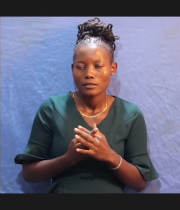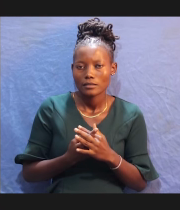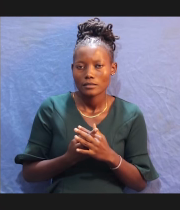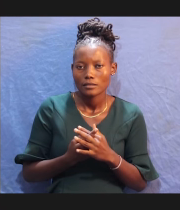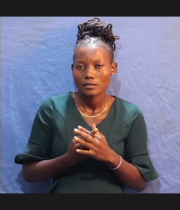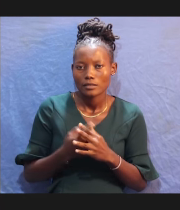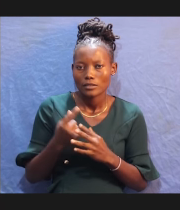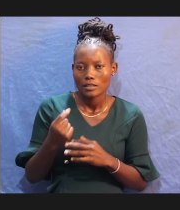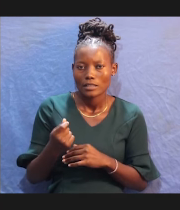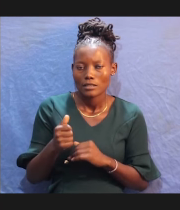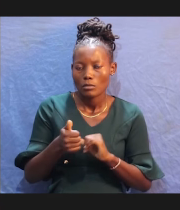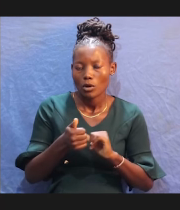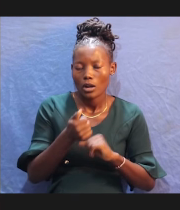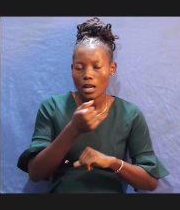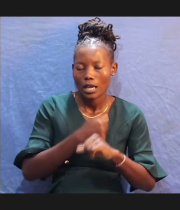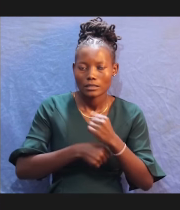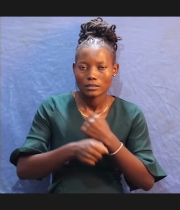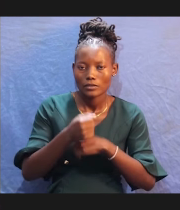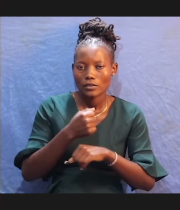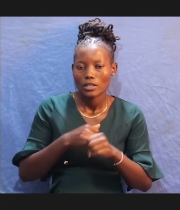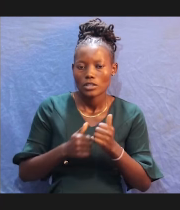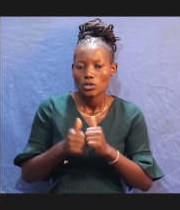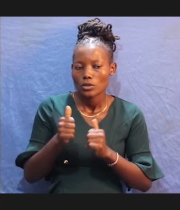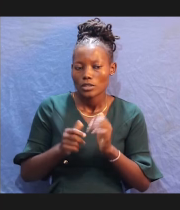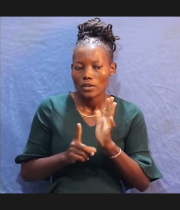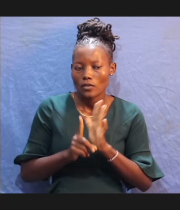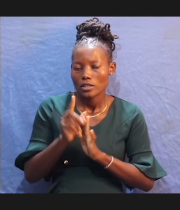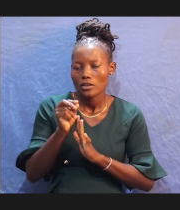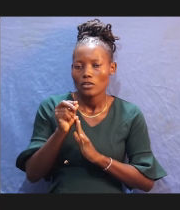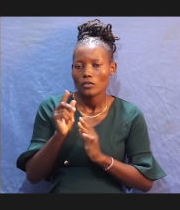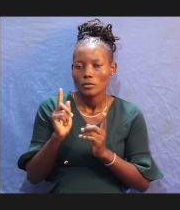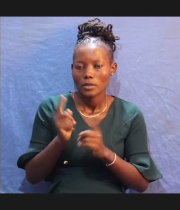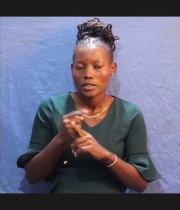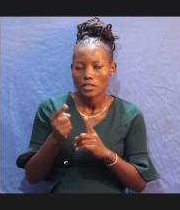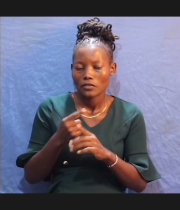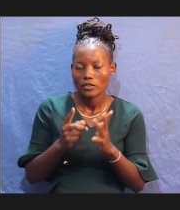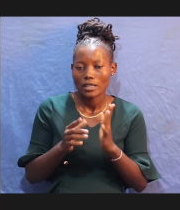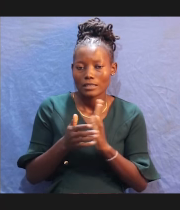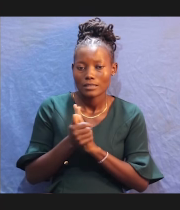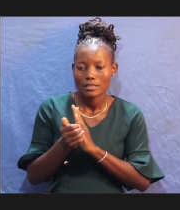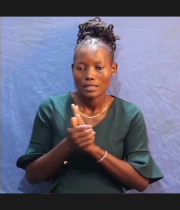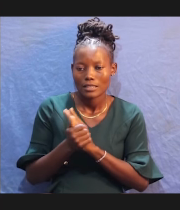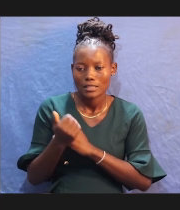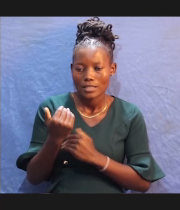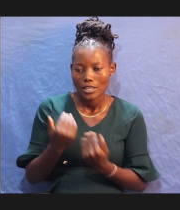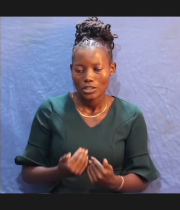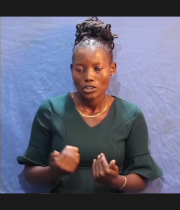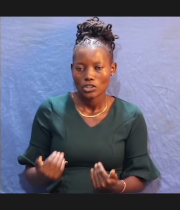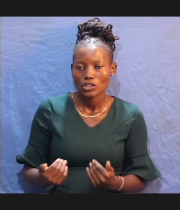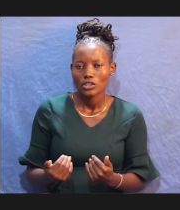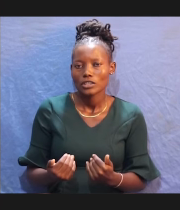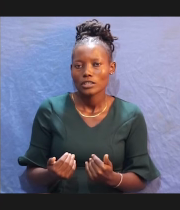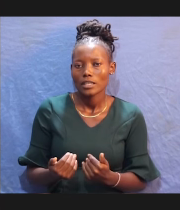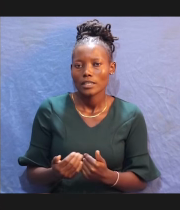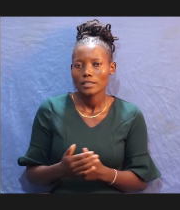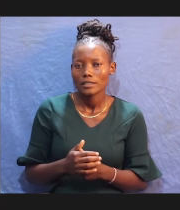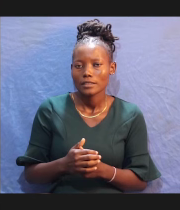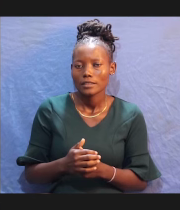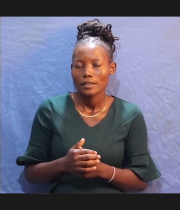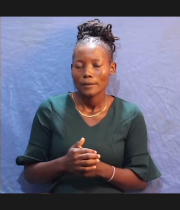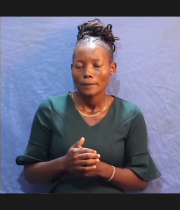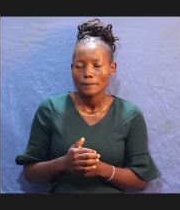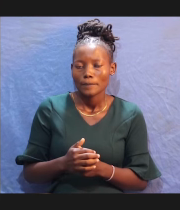small activities that they were developing some kind of skills that the youngsters needed for employability at the end, rather